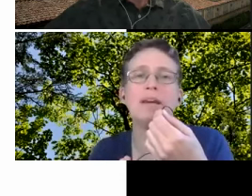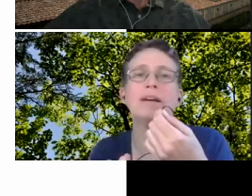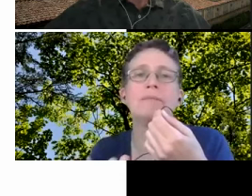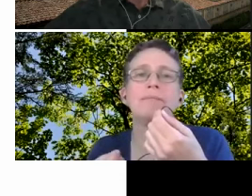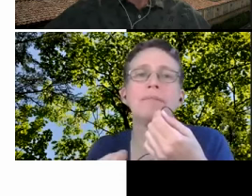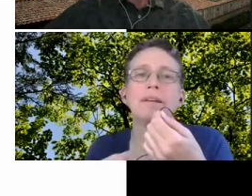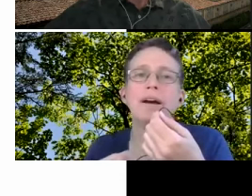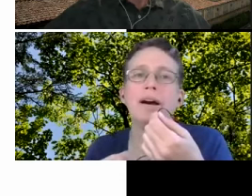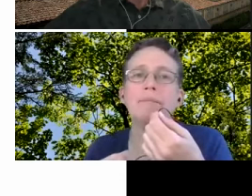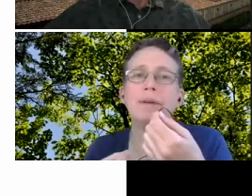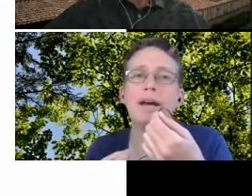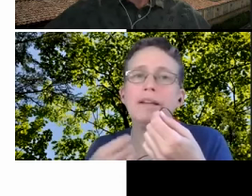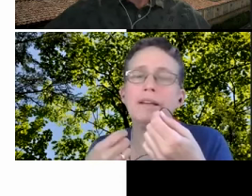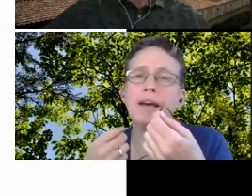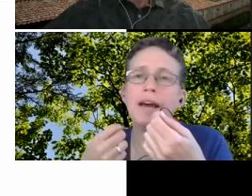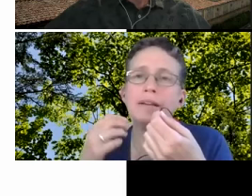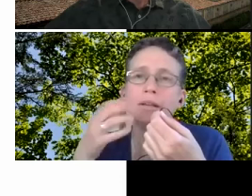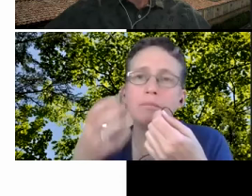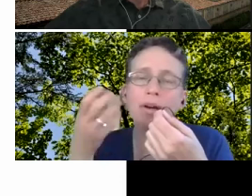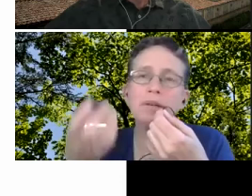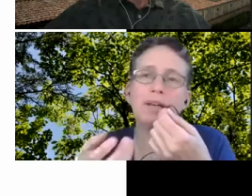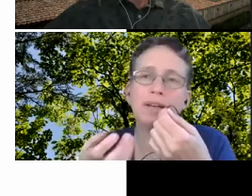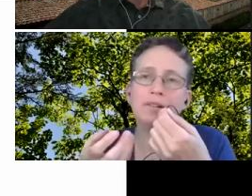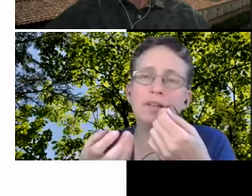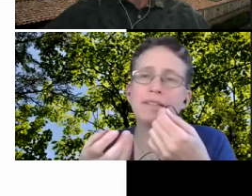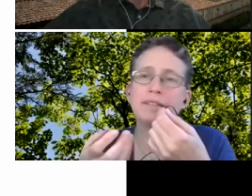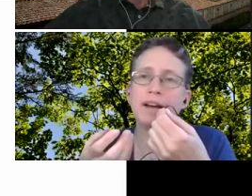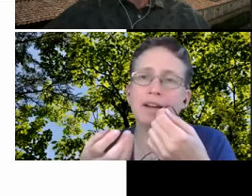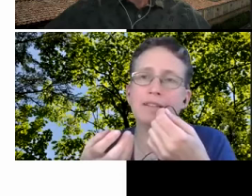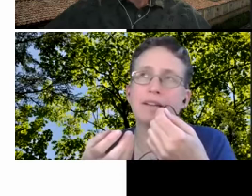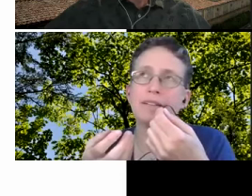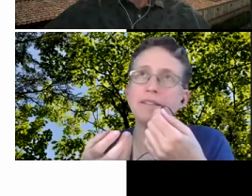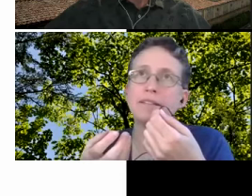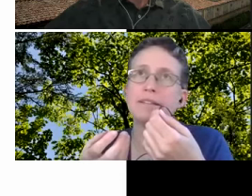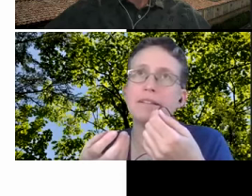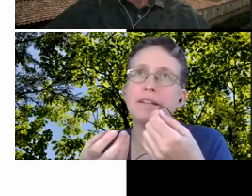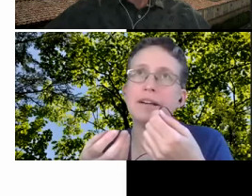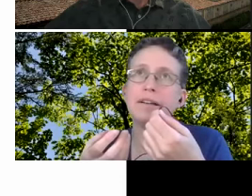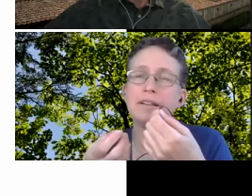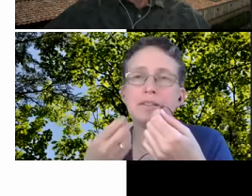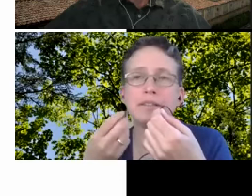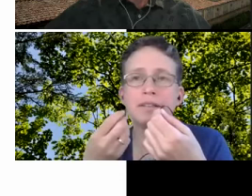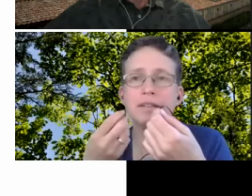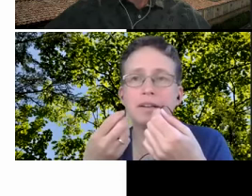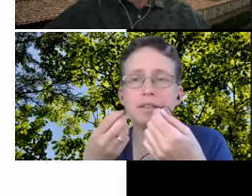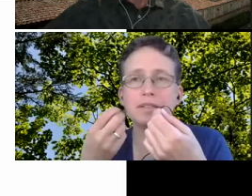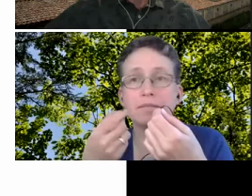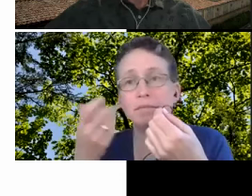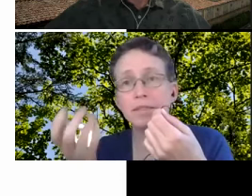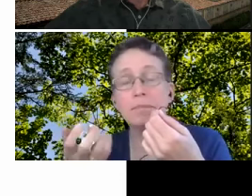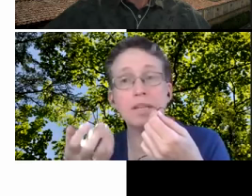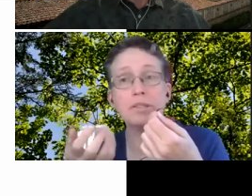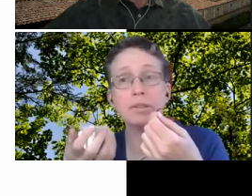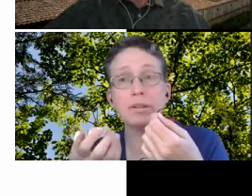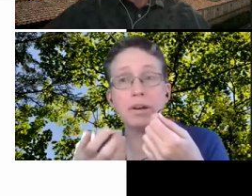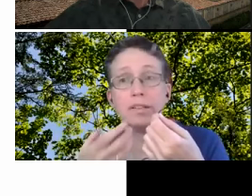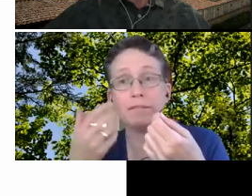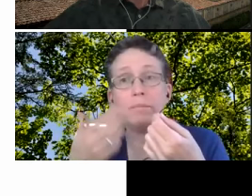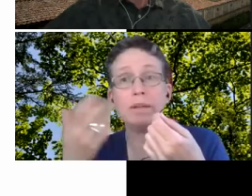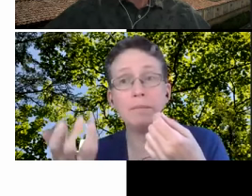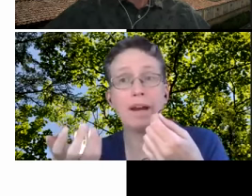be. And the more you increase access, there's some